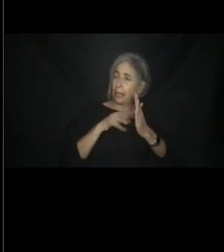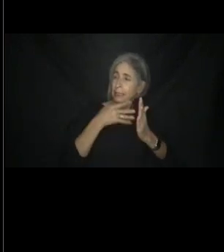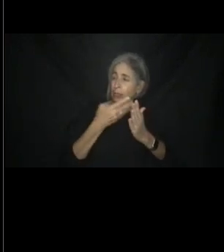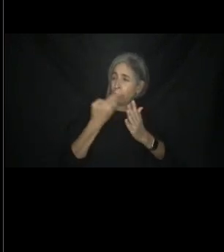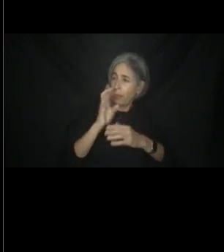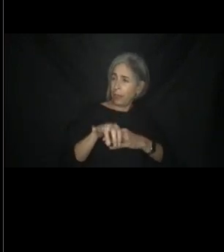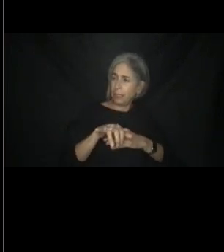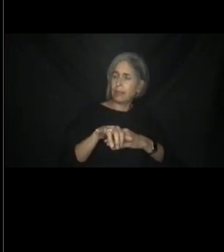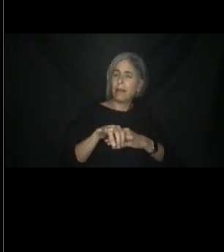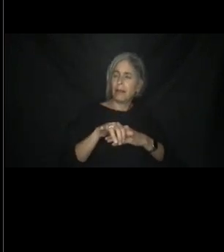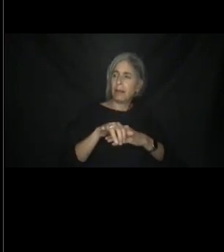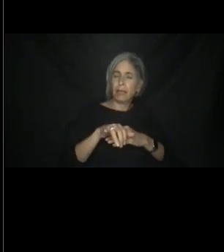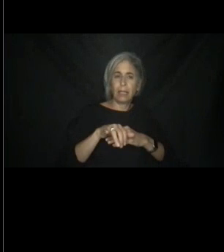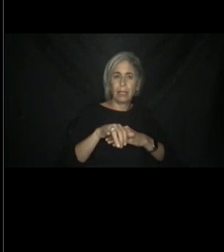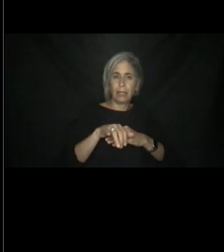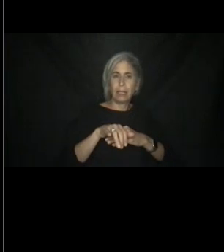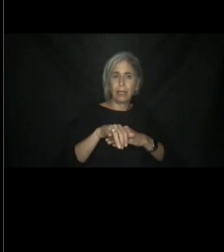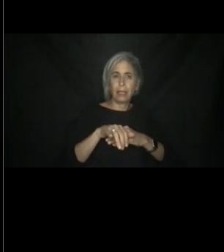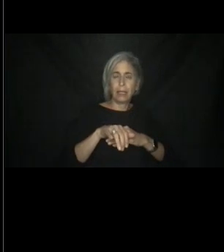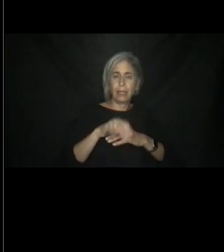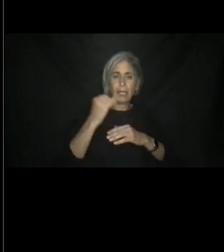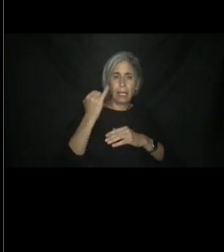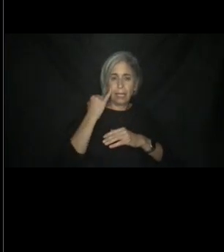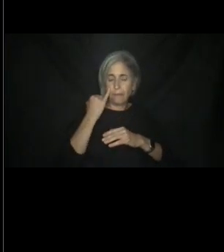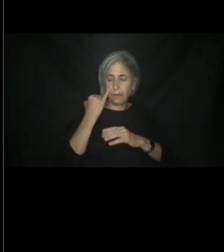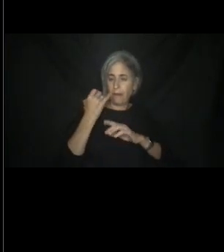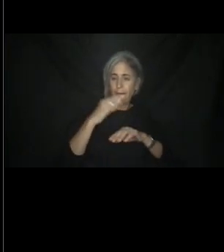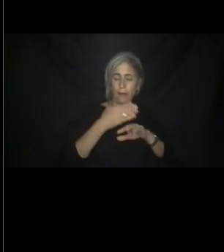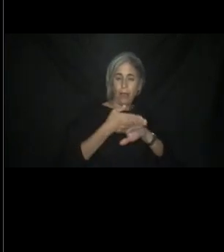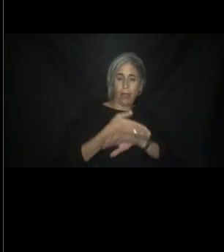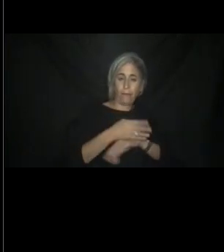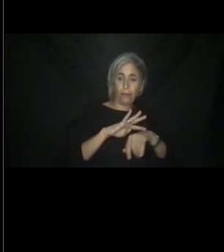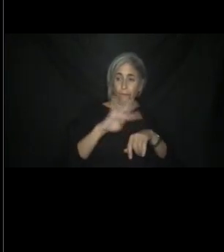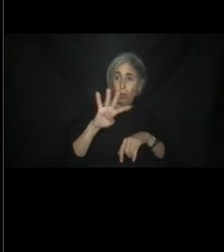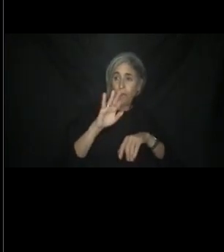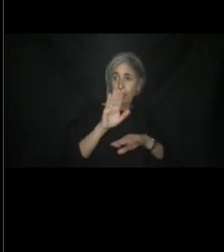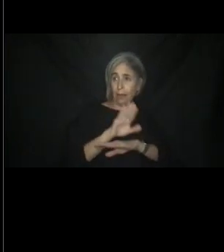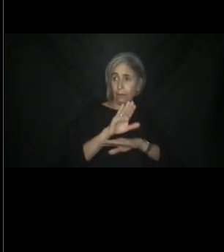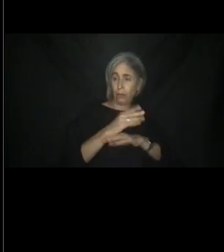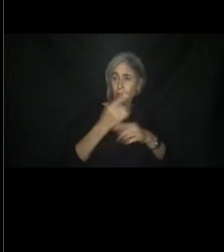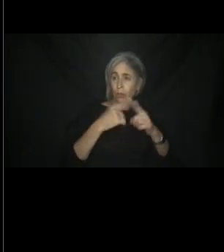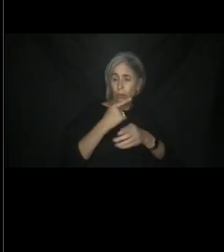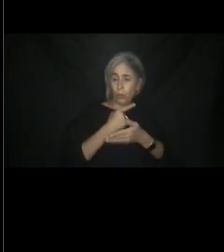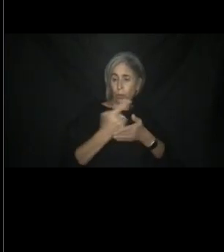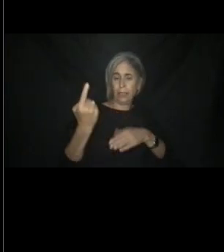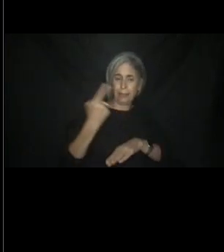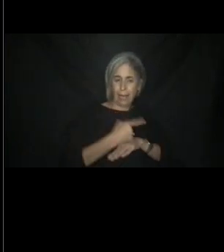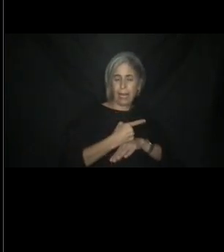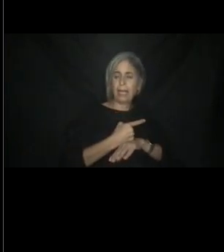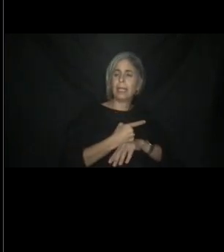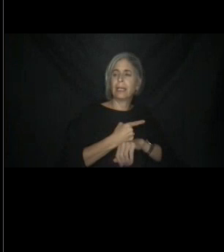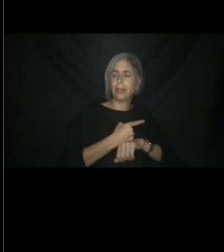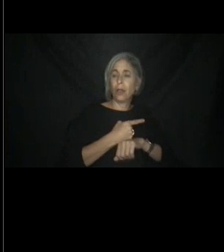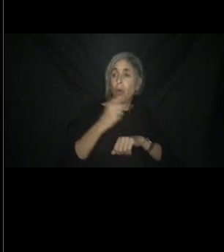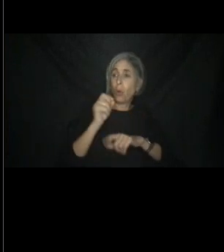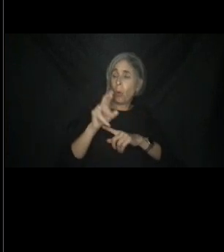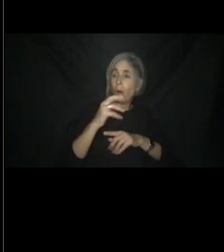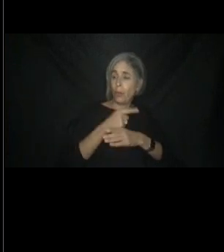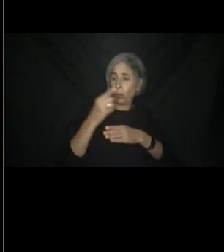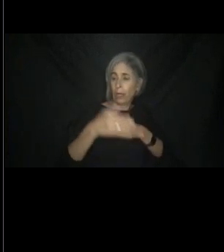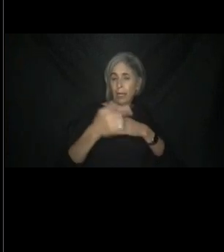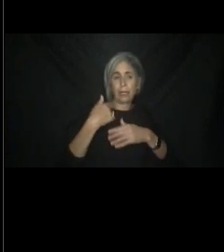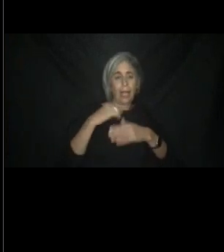as long as it's at least 4, if not later in the afternoon during a weekday. Okay. Or on the weekends,